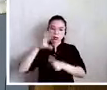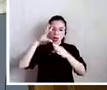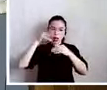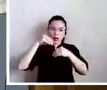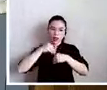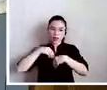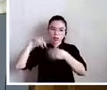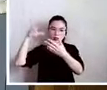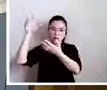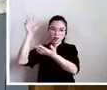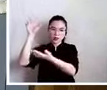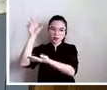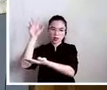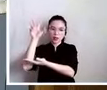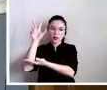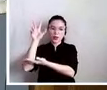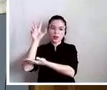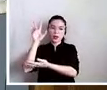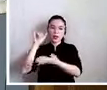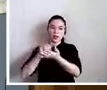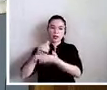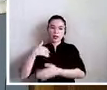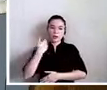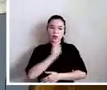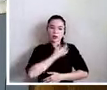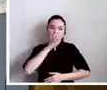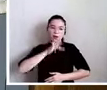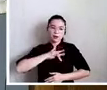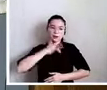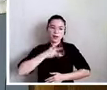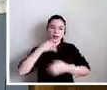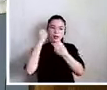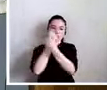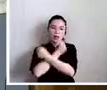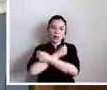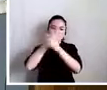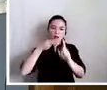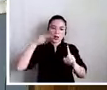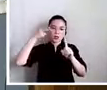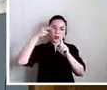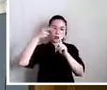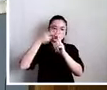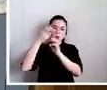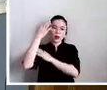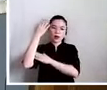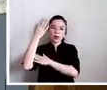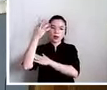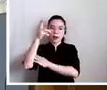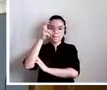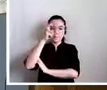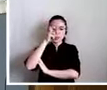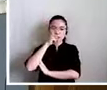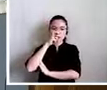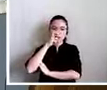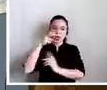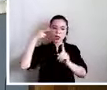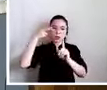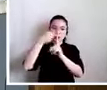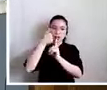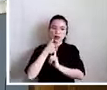long as you wish. Grant us, Señor Santo Niño, that we may feel love toward you, be strict toward